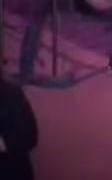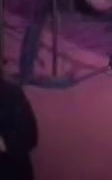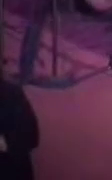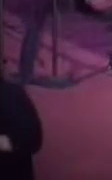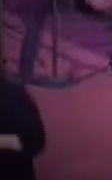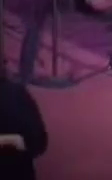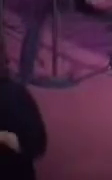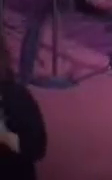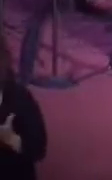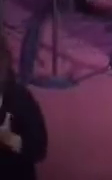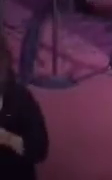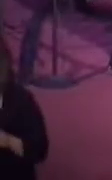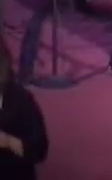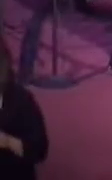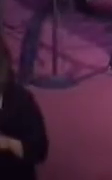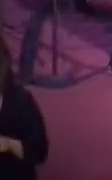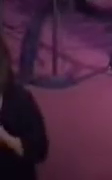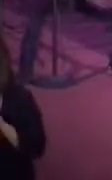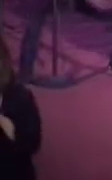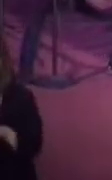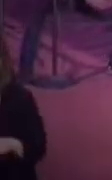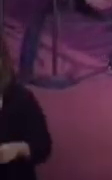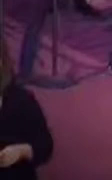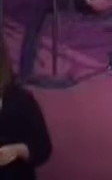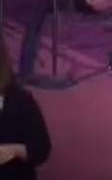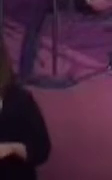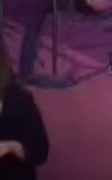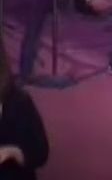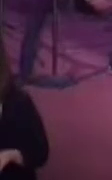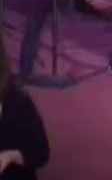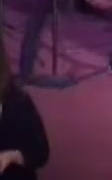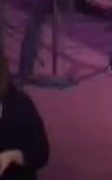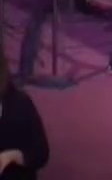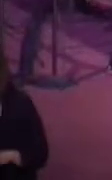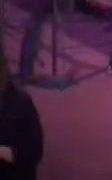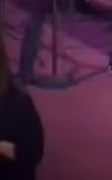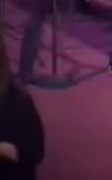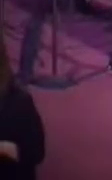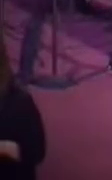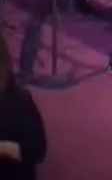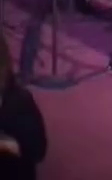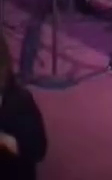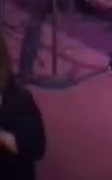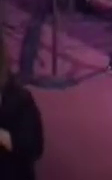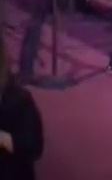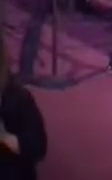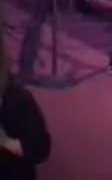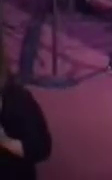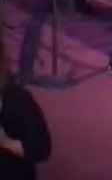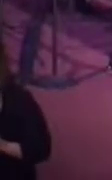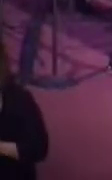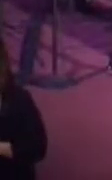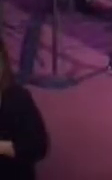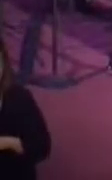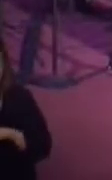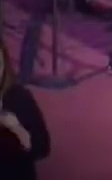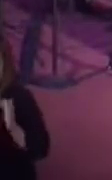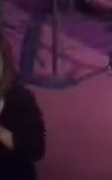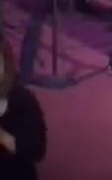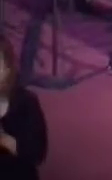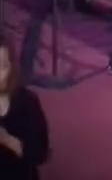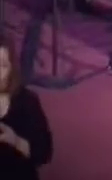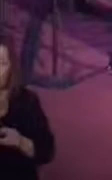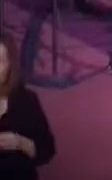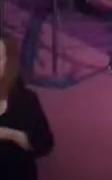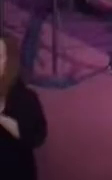lion's den. And so they go to the king and they say, King, you should make this injunction. For 30 days, no one is allowed to pray or call